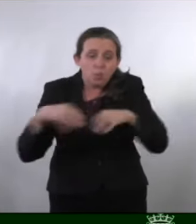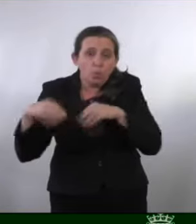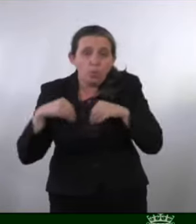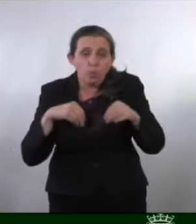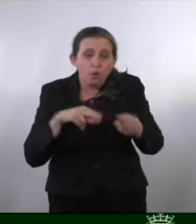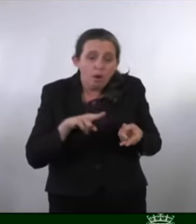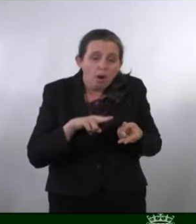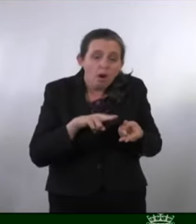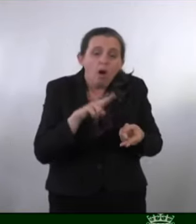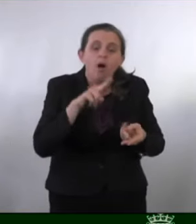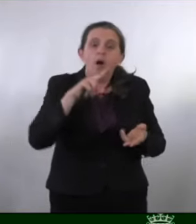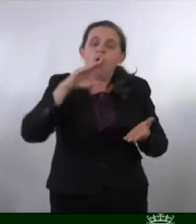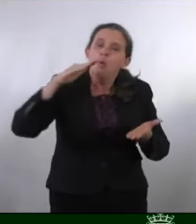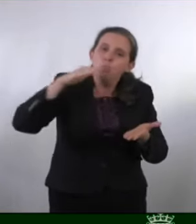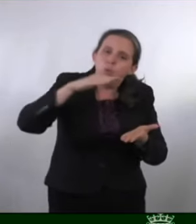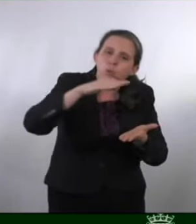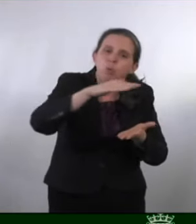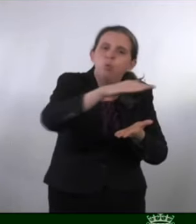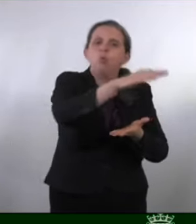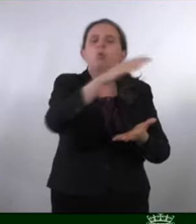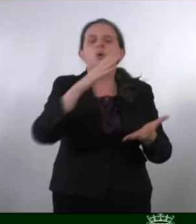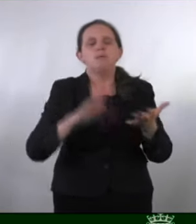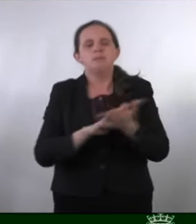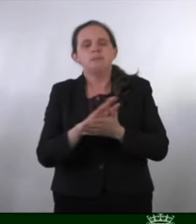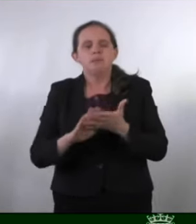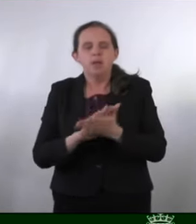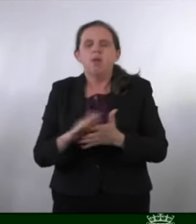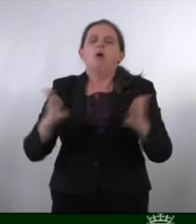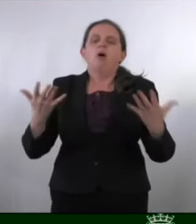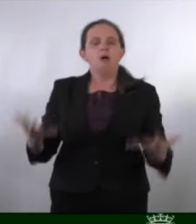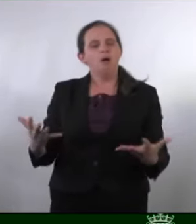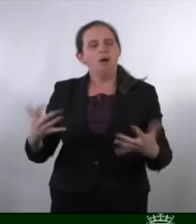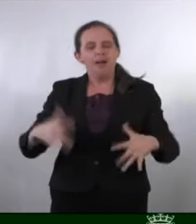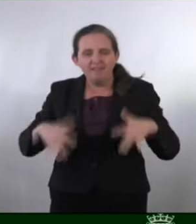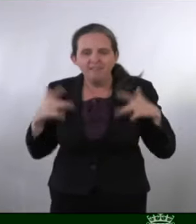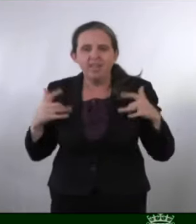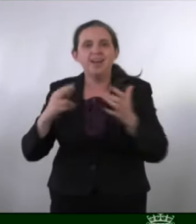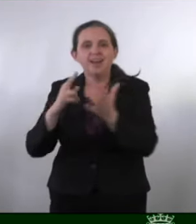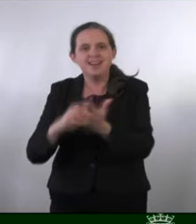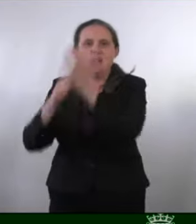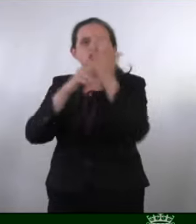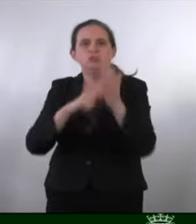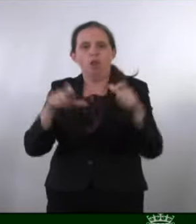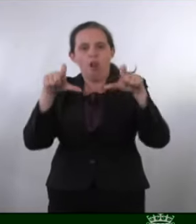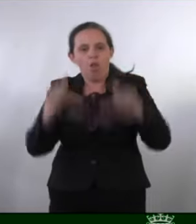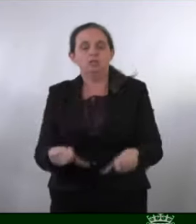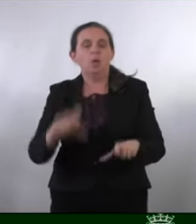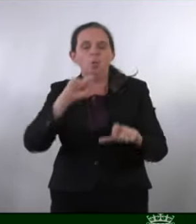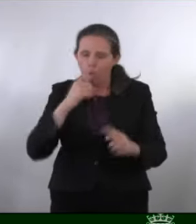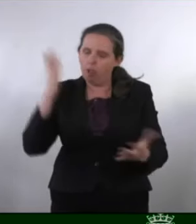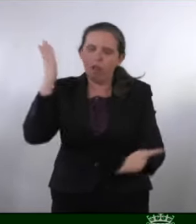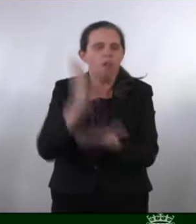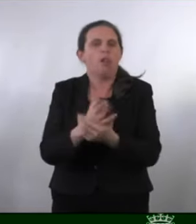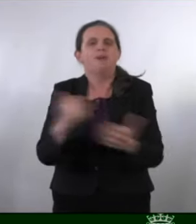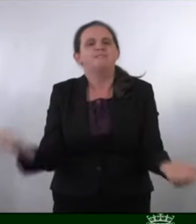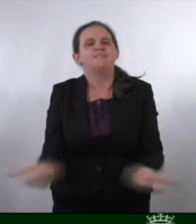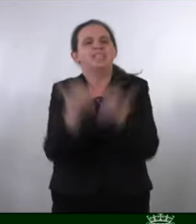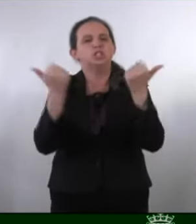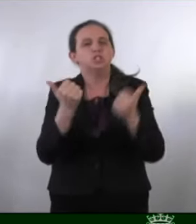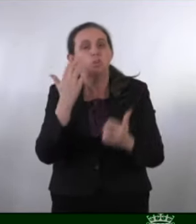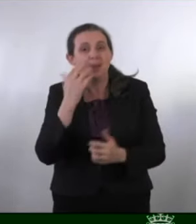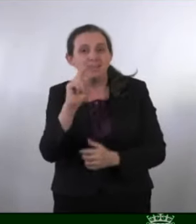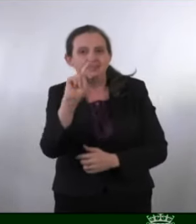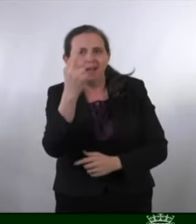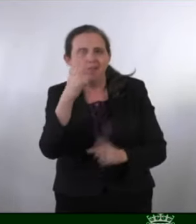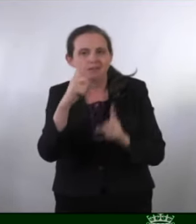can therefore confirm the national restrictions in England will end on the 2nd of December, and